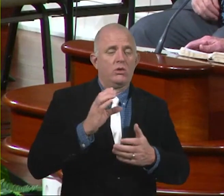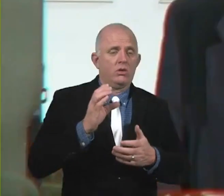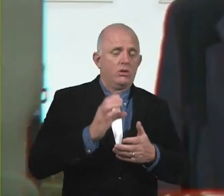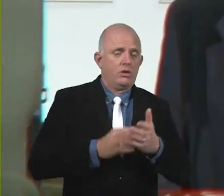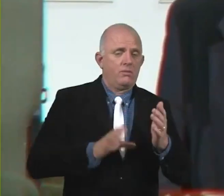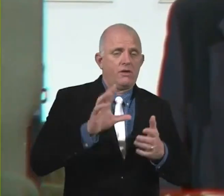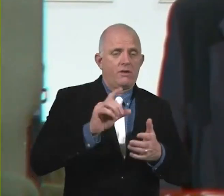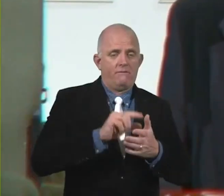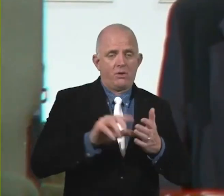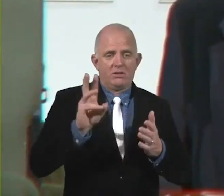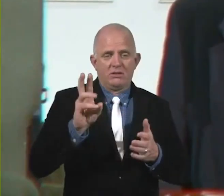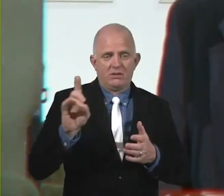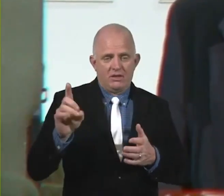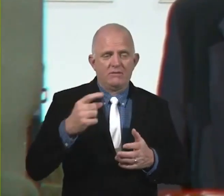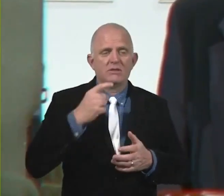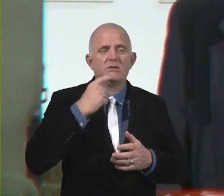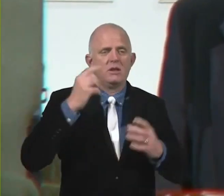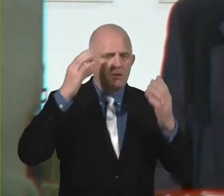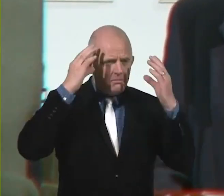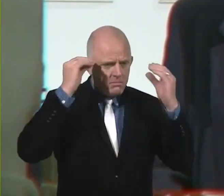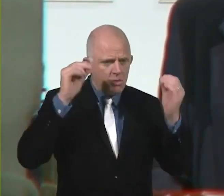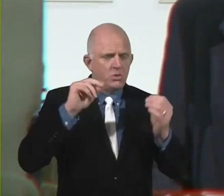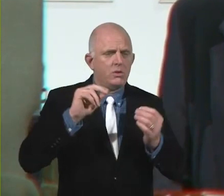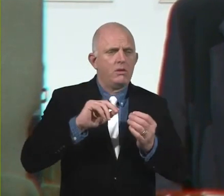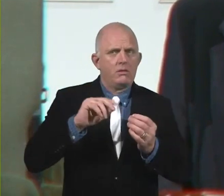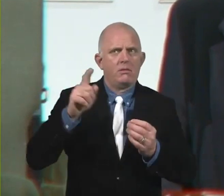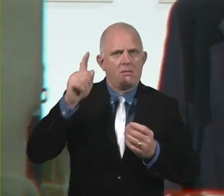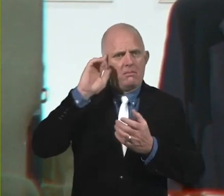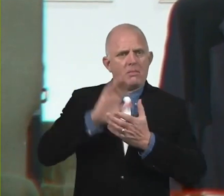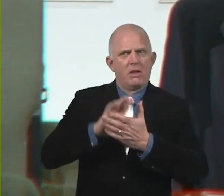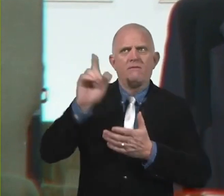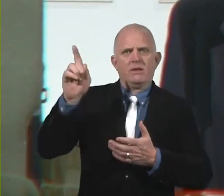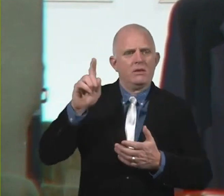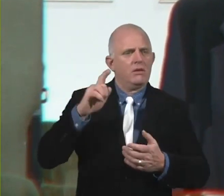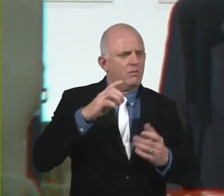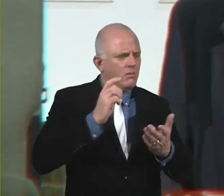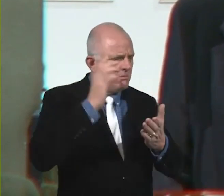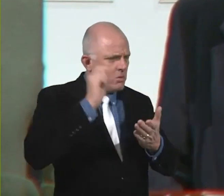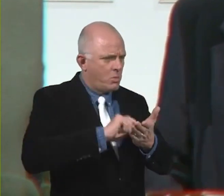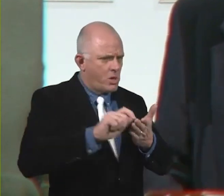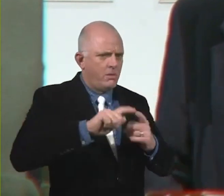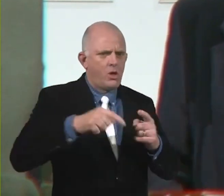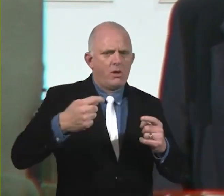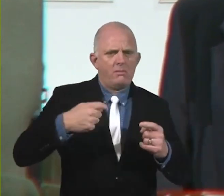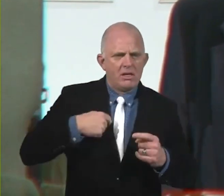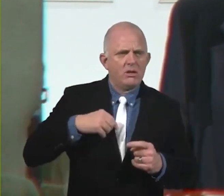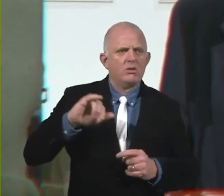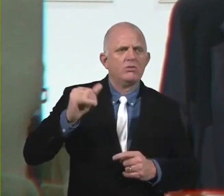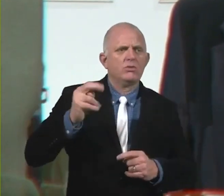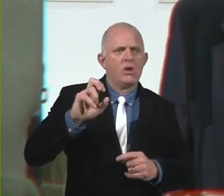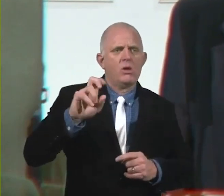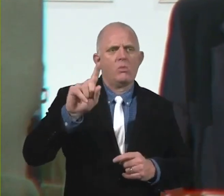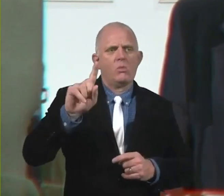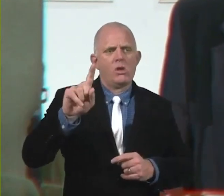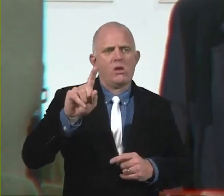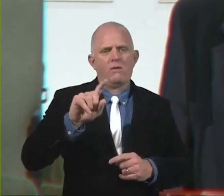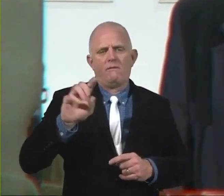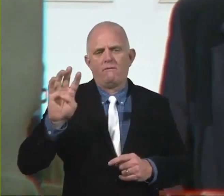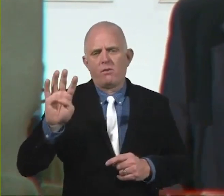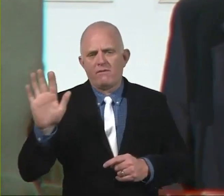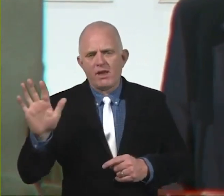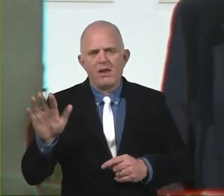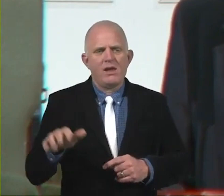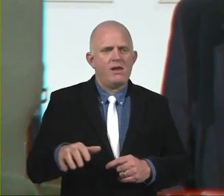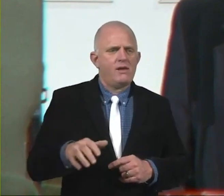believed Moses, you would have believed me, for he wrote of me. John 1:45, Philip findeth Nathanael and saith unto